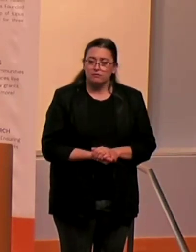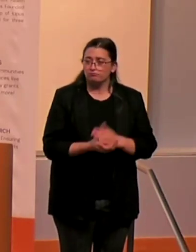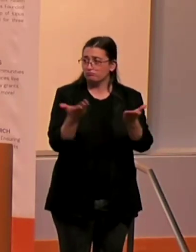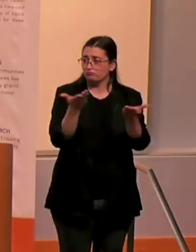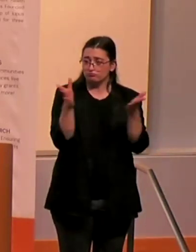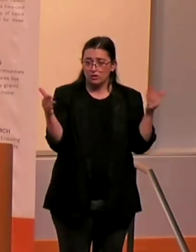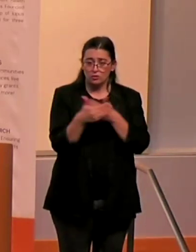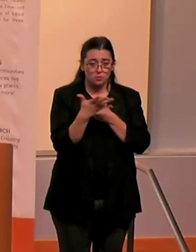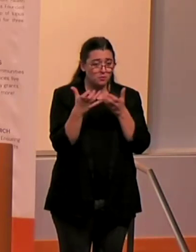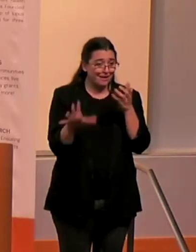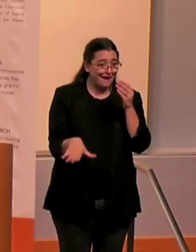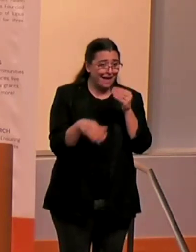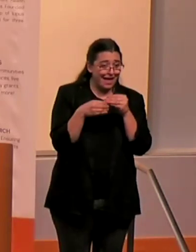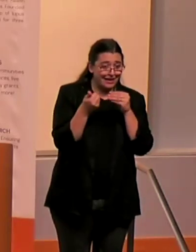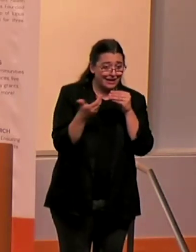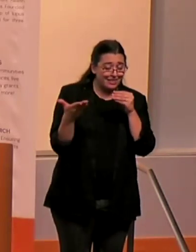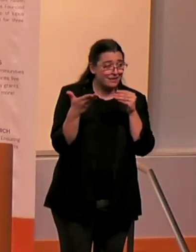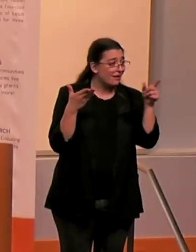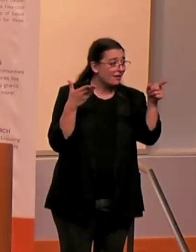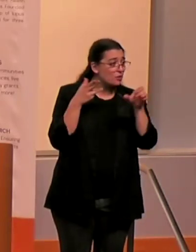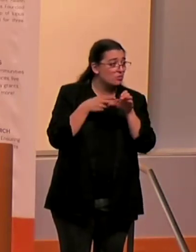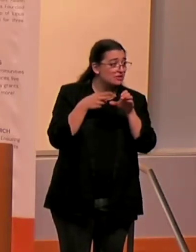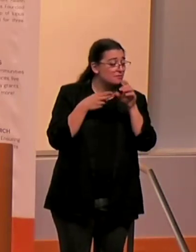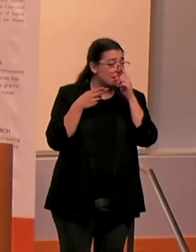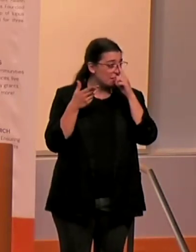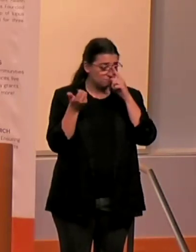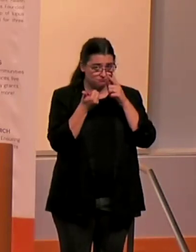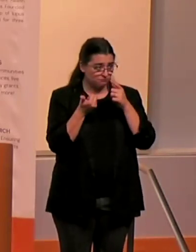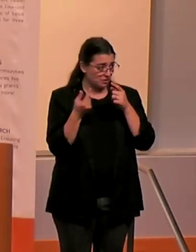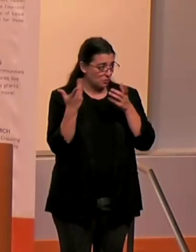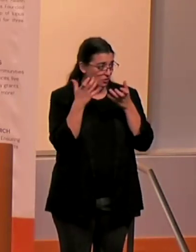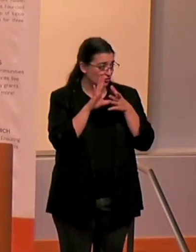room want to add anything? Does anybody want to participate, share anything?